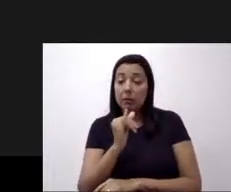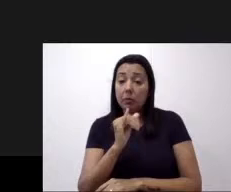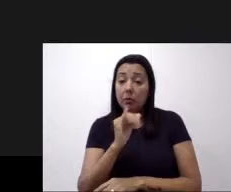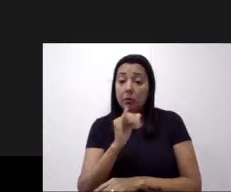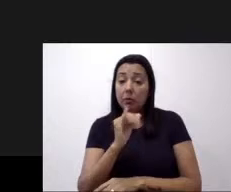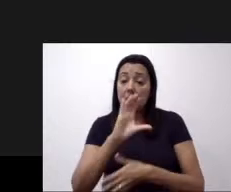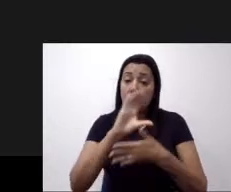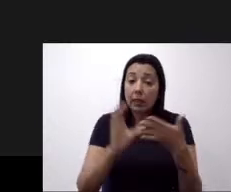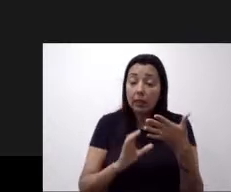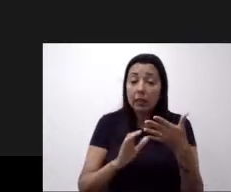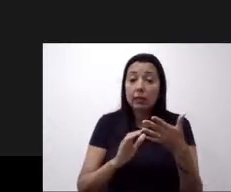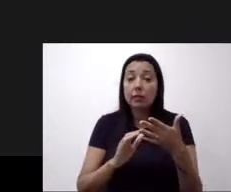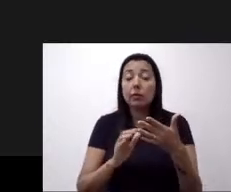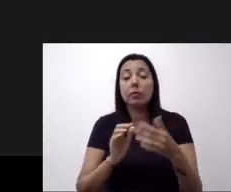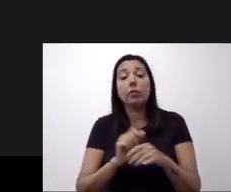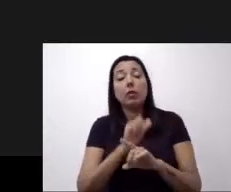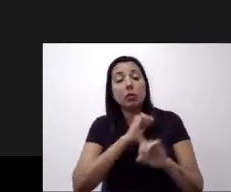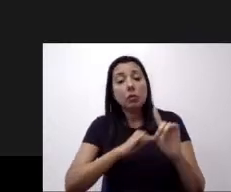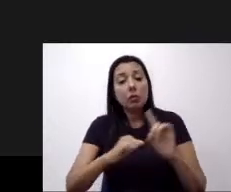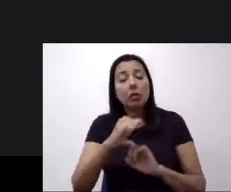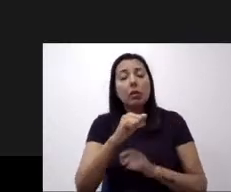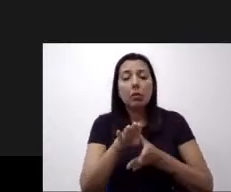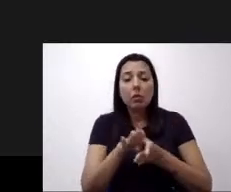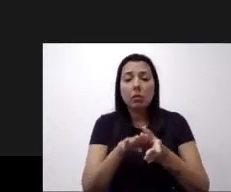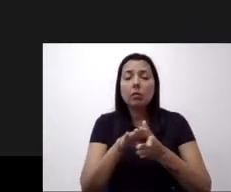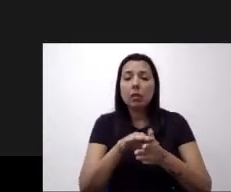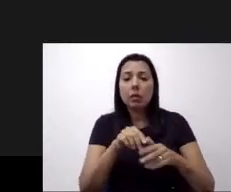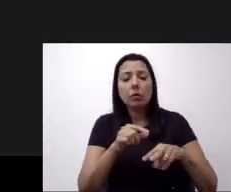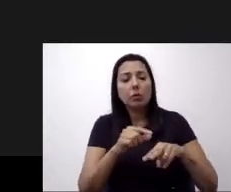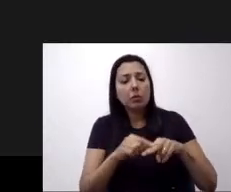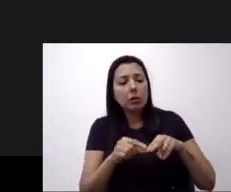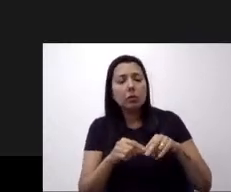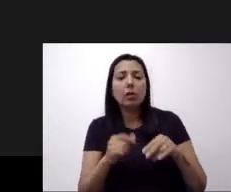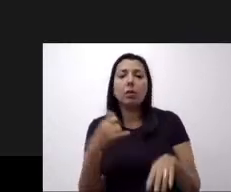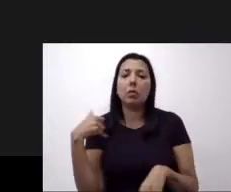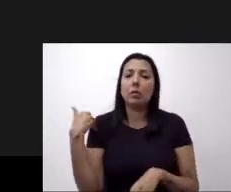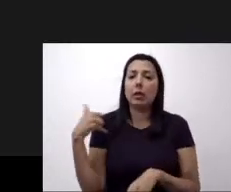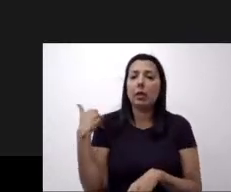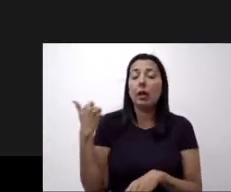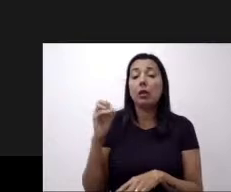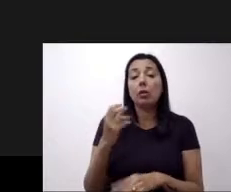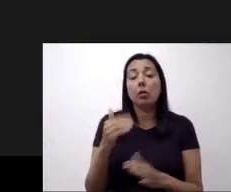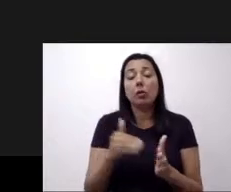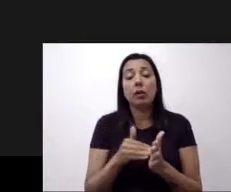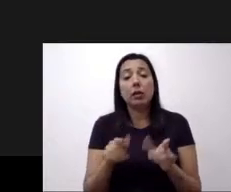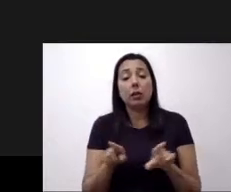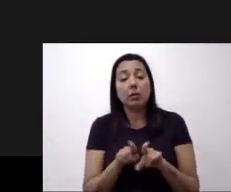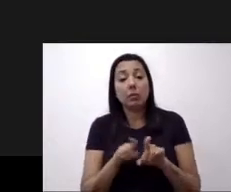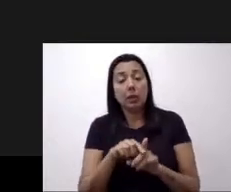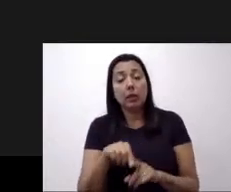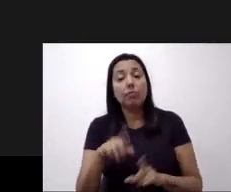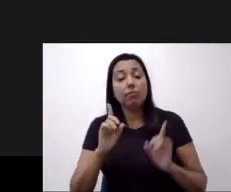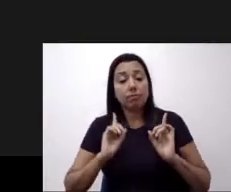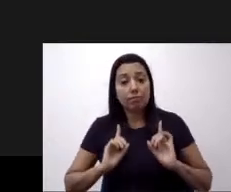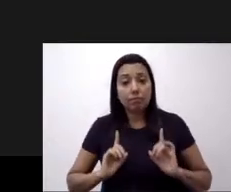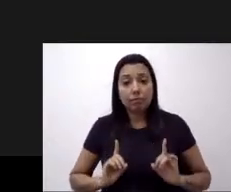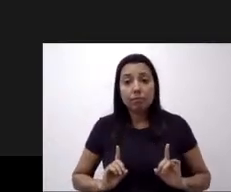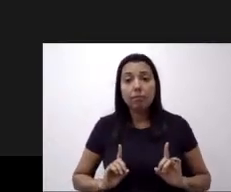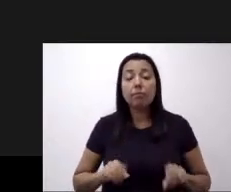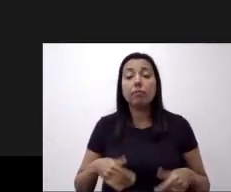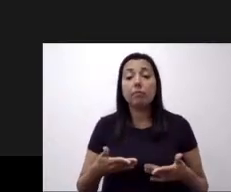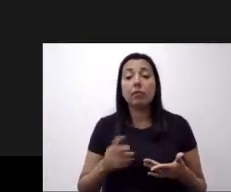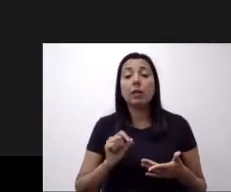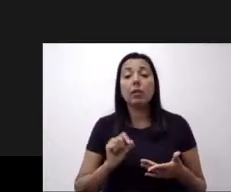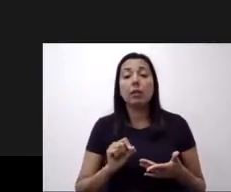sexual orientation, to the age, or to the handicap. And even if I can't develop this point, I think it's important